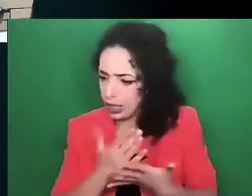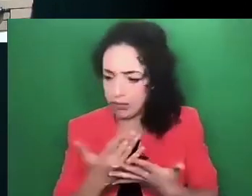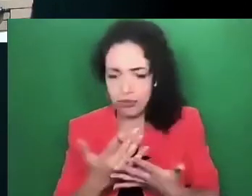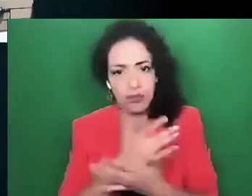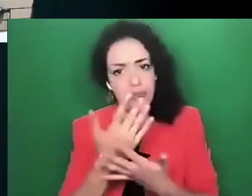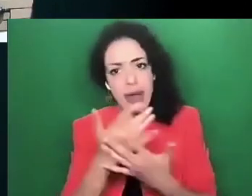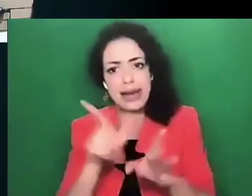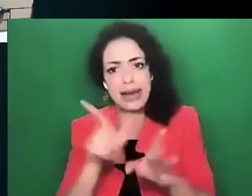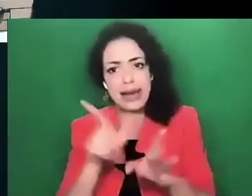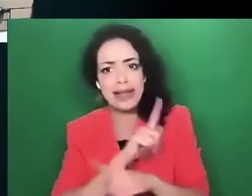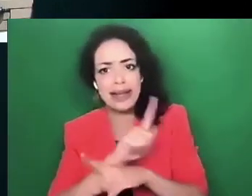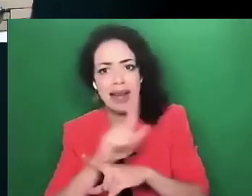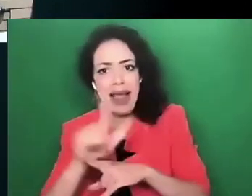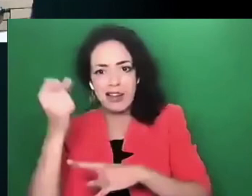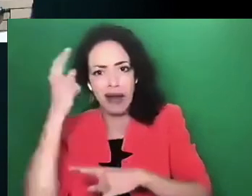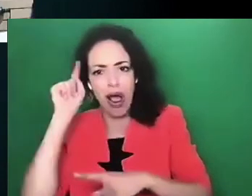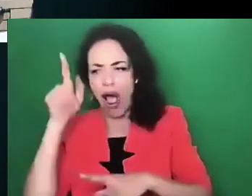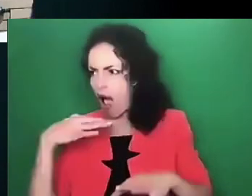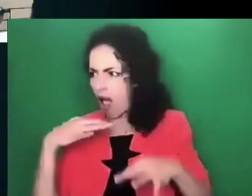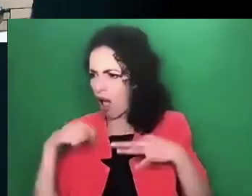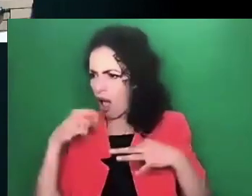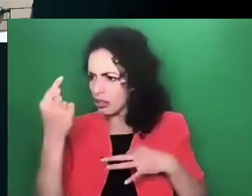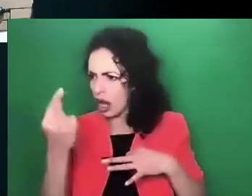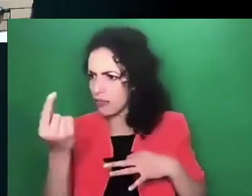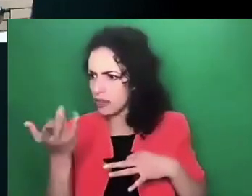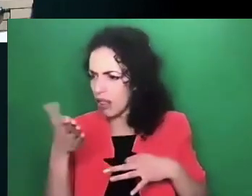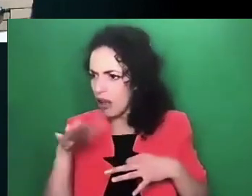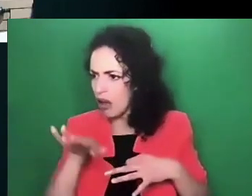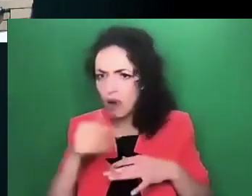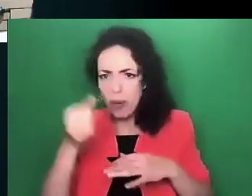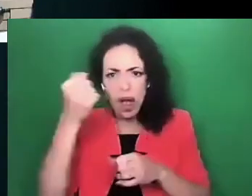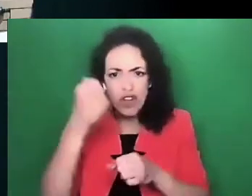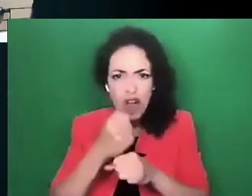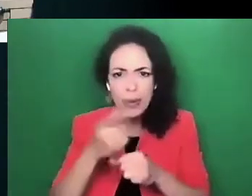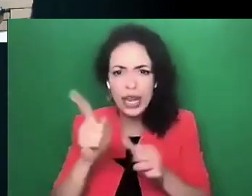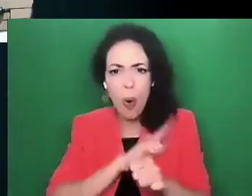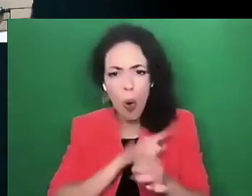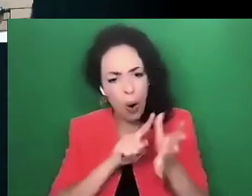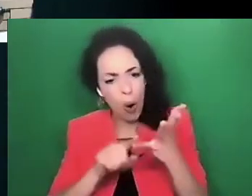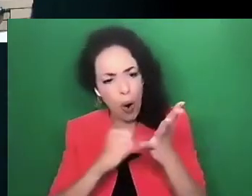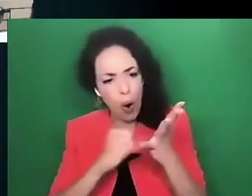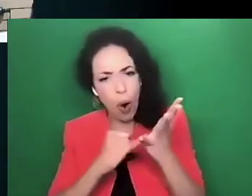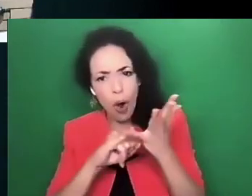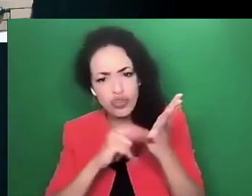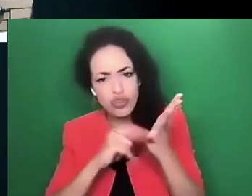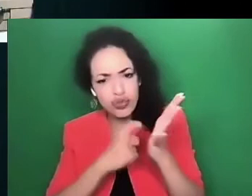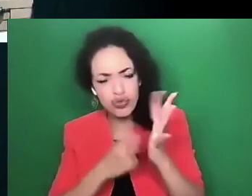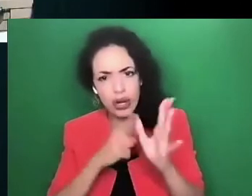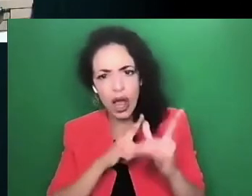Austrian, even though he spoke in perfect Egyptian and lived and performed within these worlds, or that this other woman was Greek or was